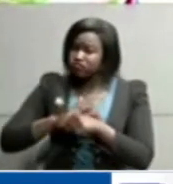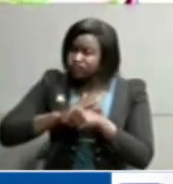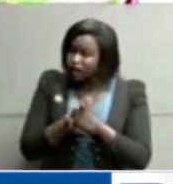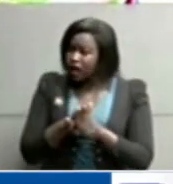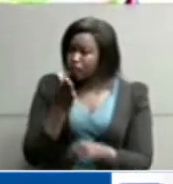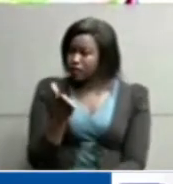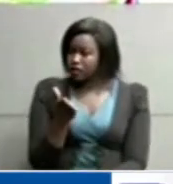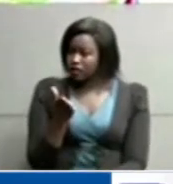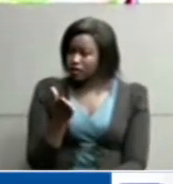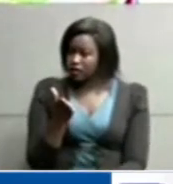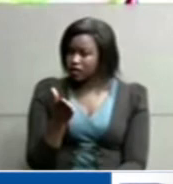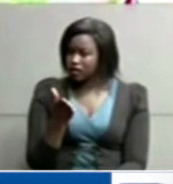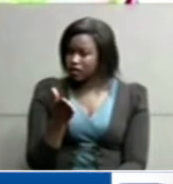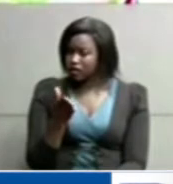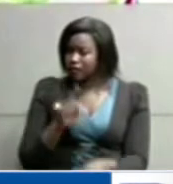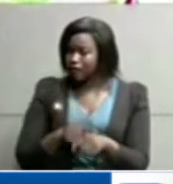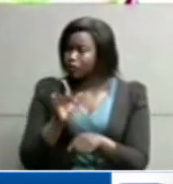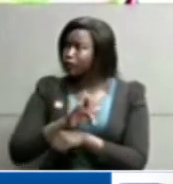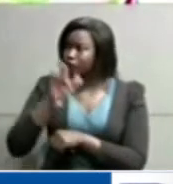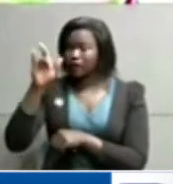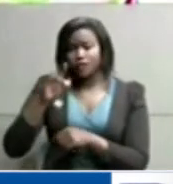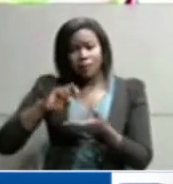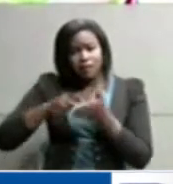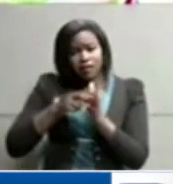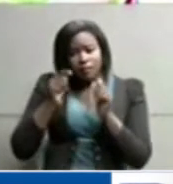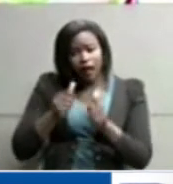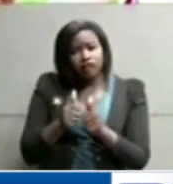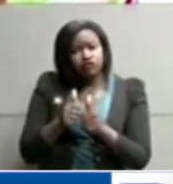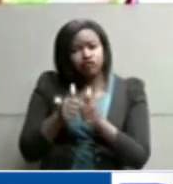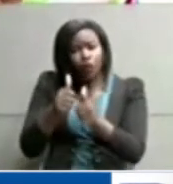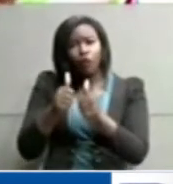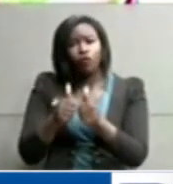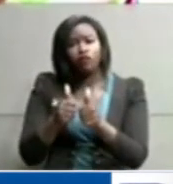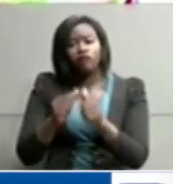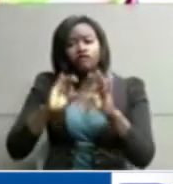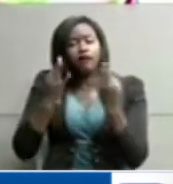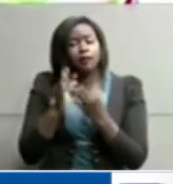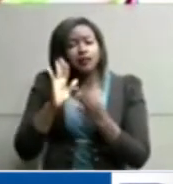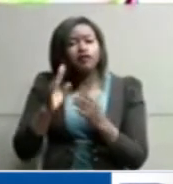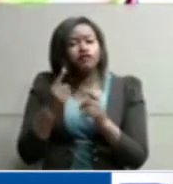Which means we trace where he was coming from.